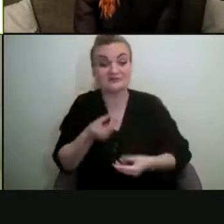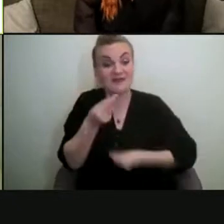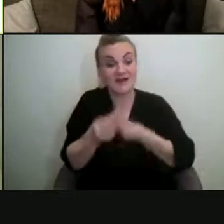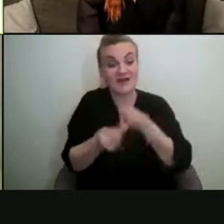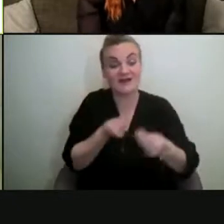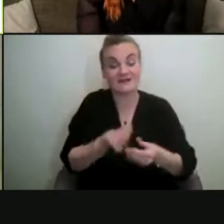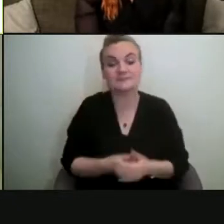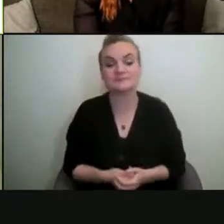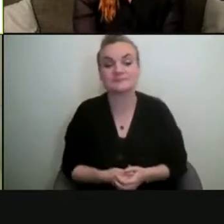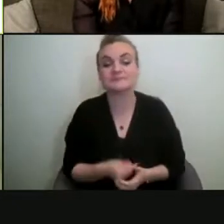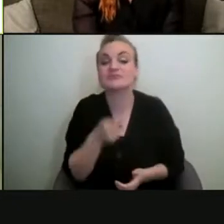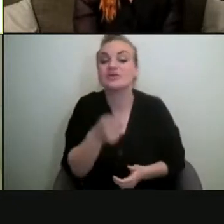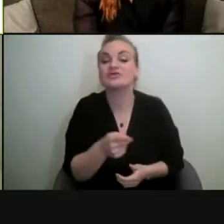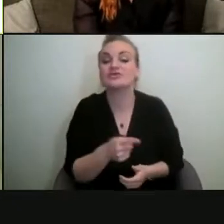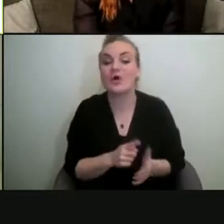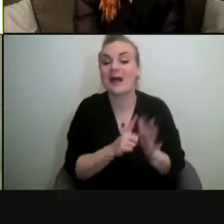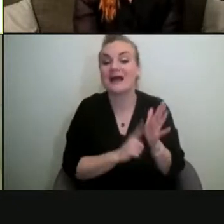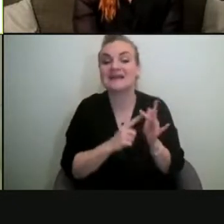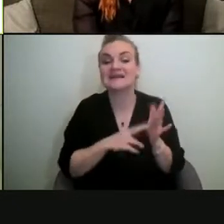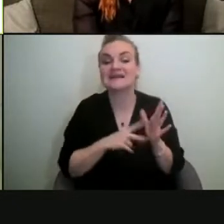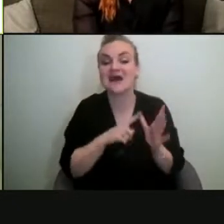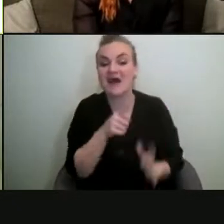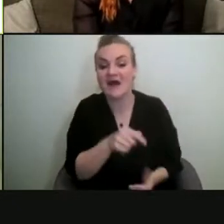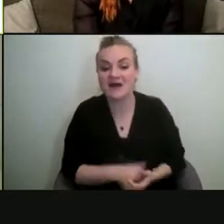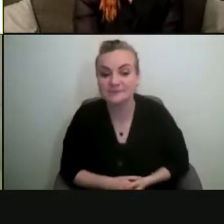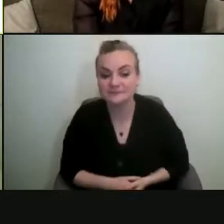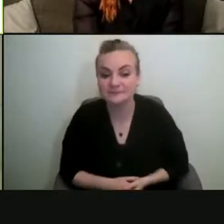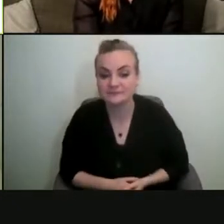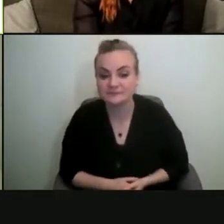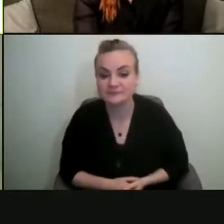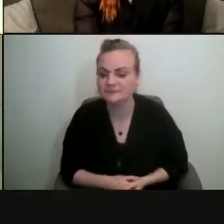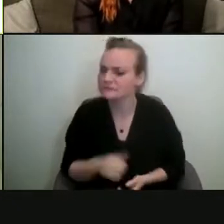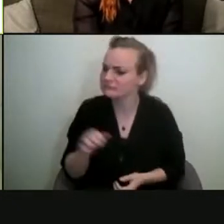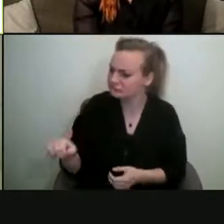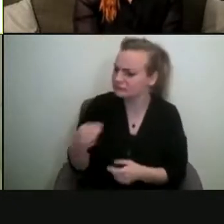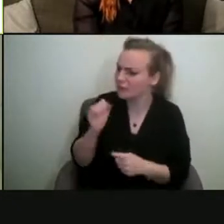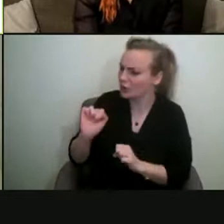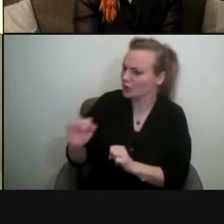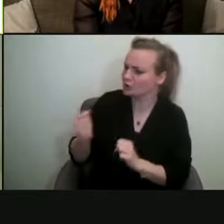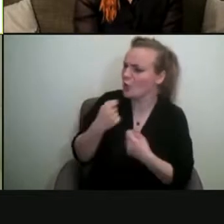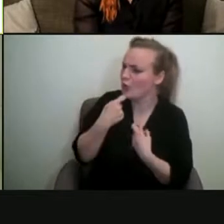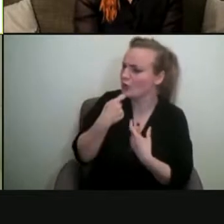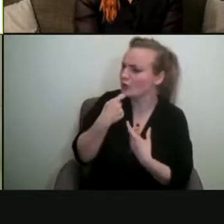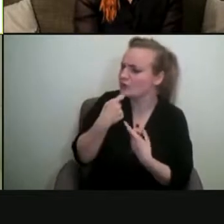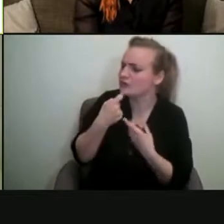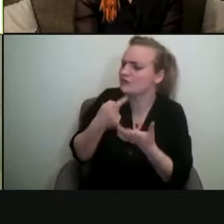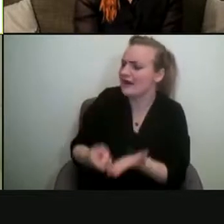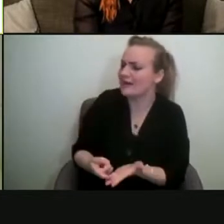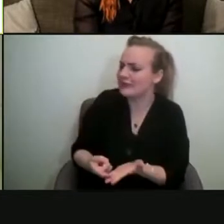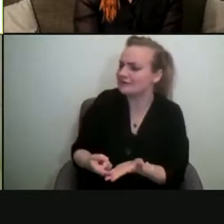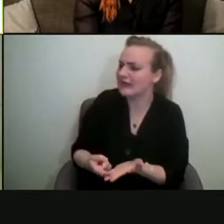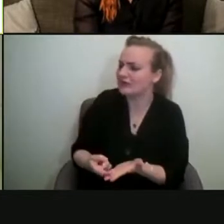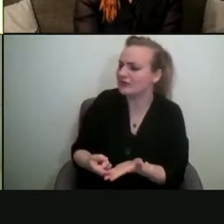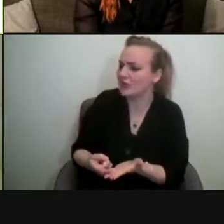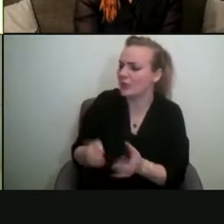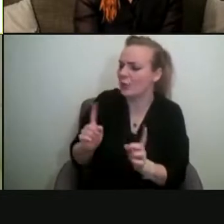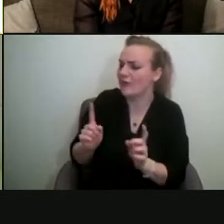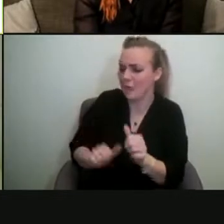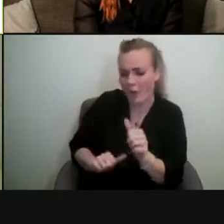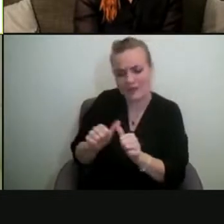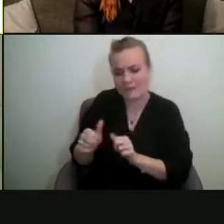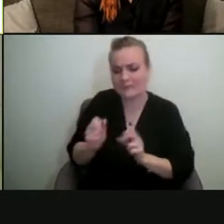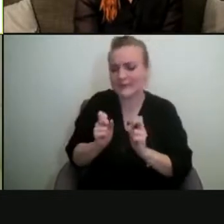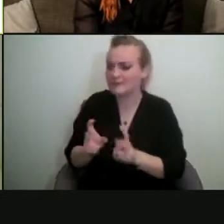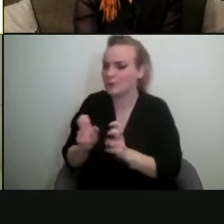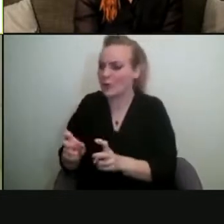from Elena, and she says, what are your recommendations or best ways for somebody with a